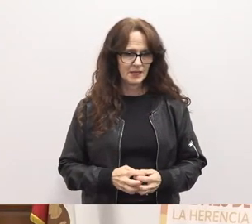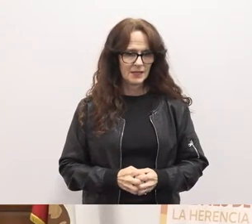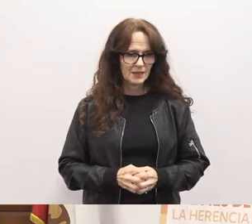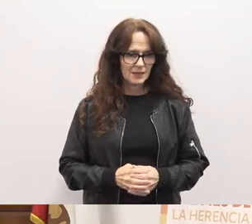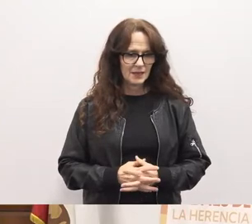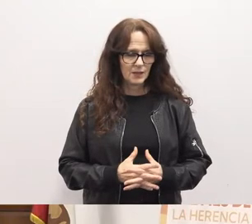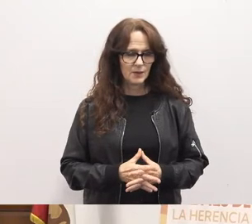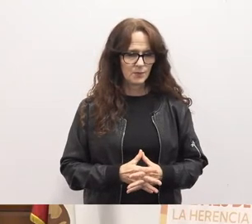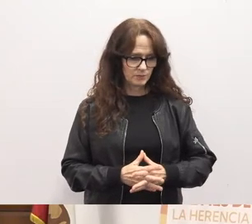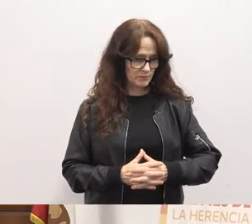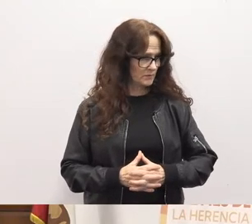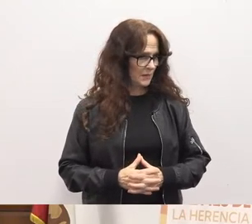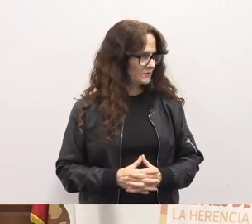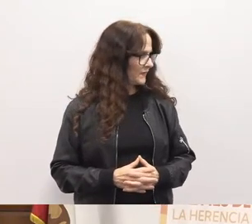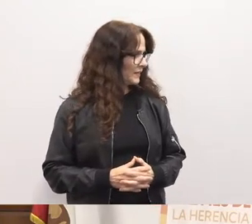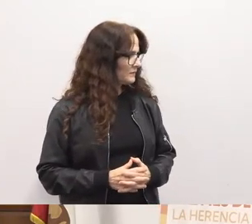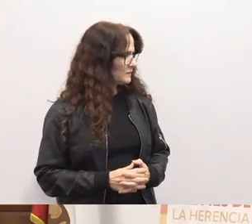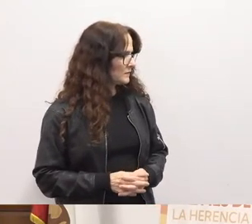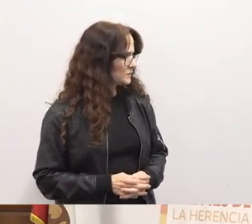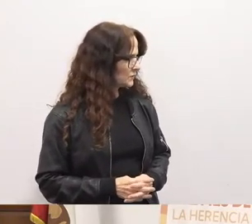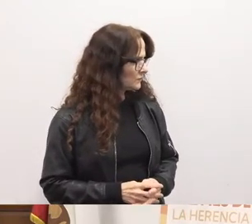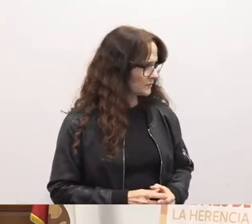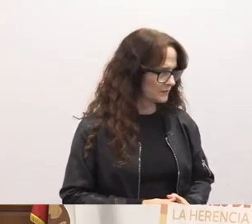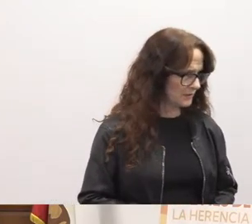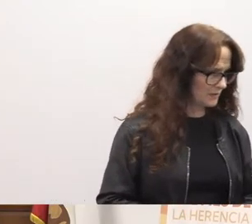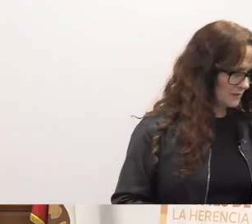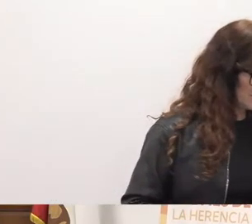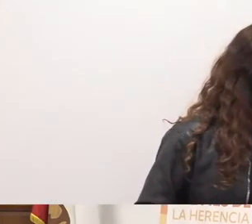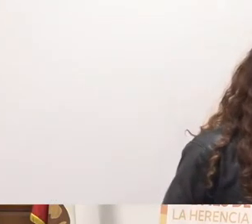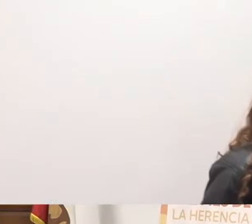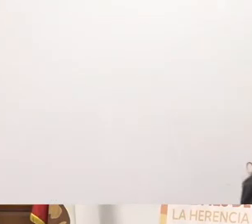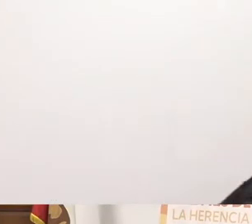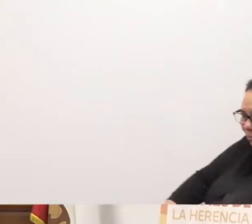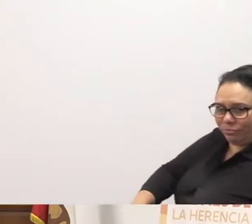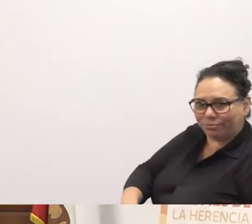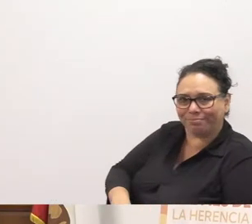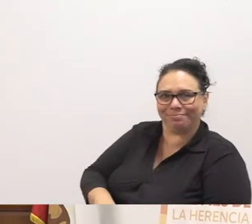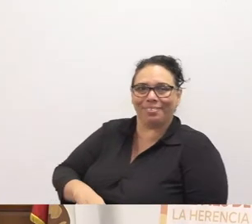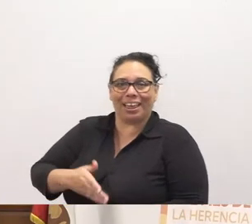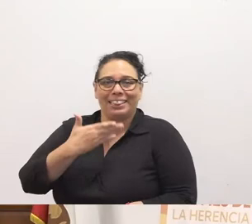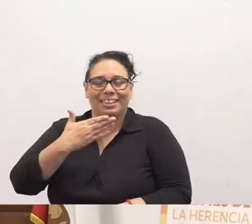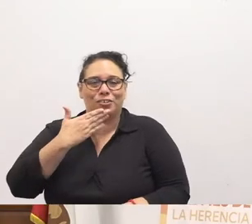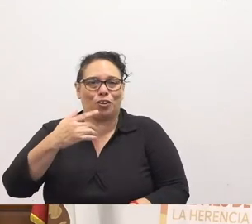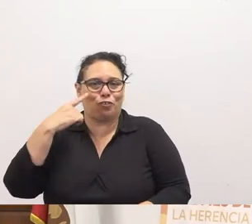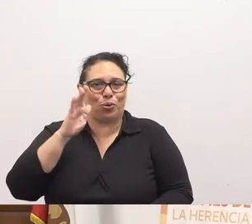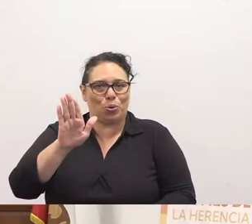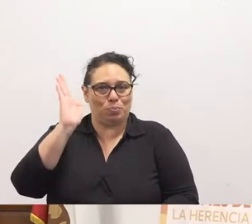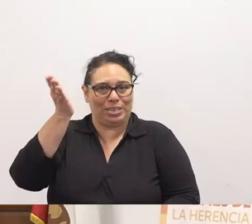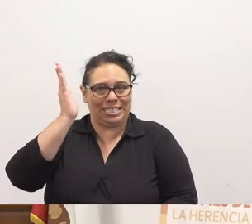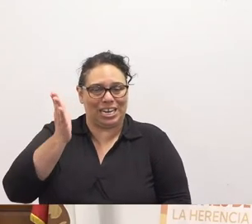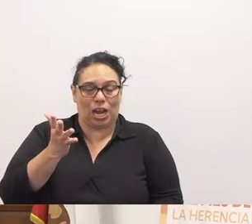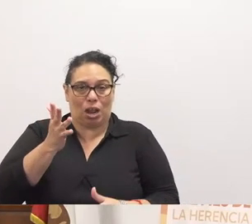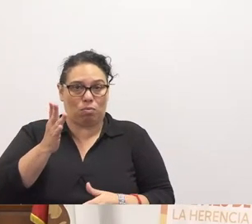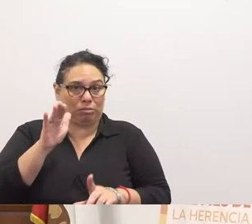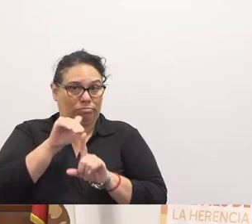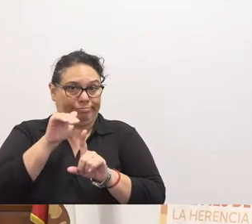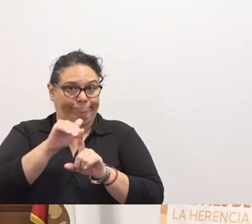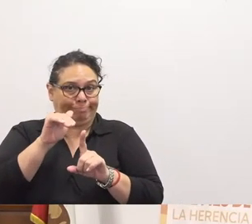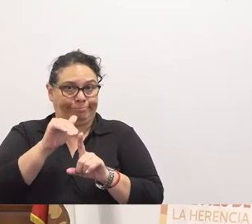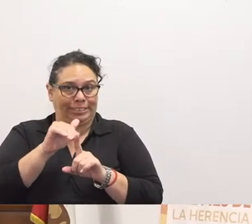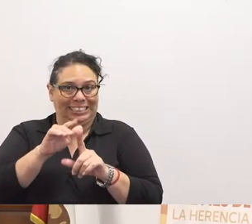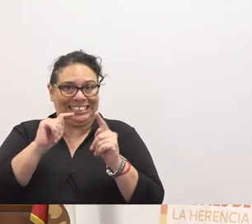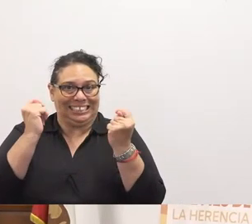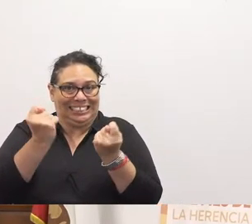Ms. Lopez? Yeah, thank you for your presentation. I do want to remind our leadership team that